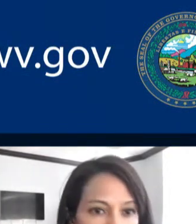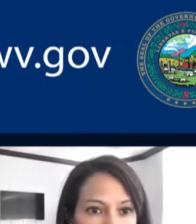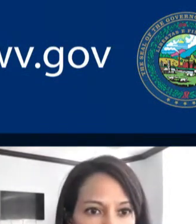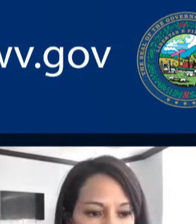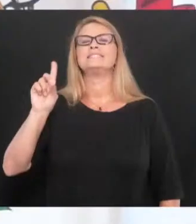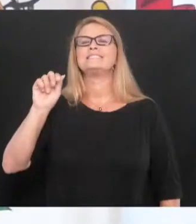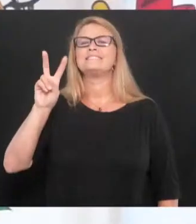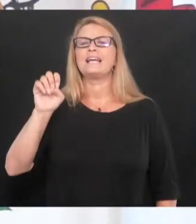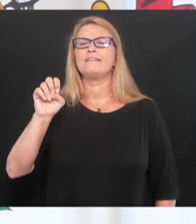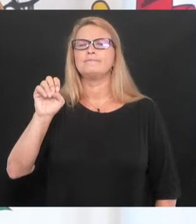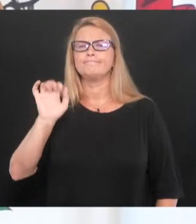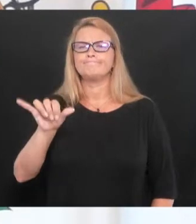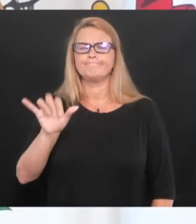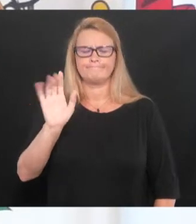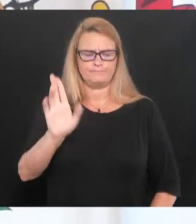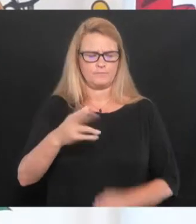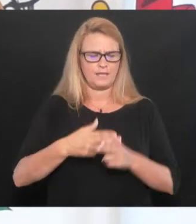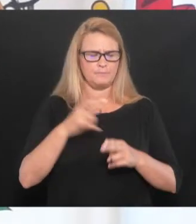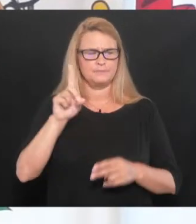Dave. Dave,